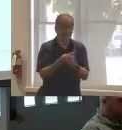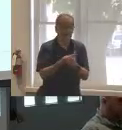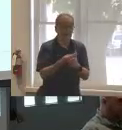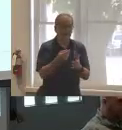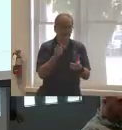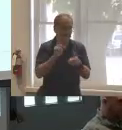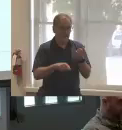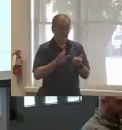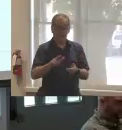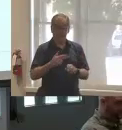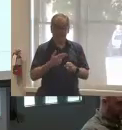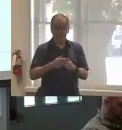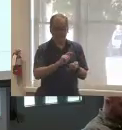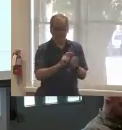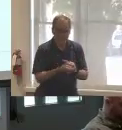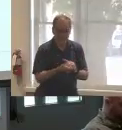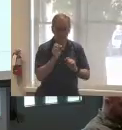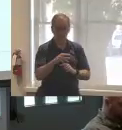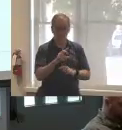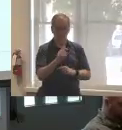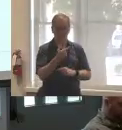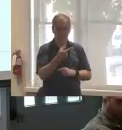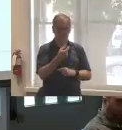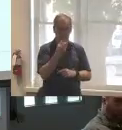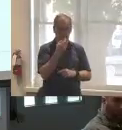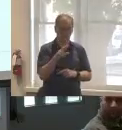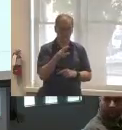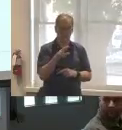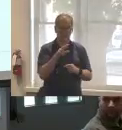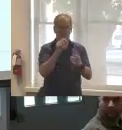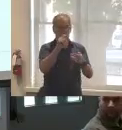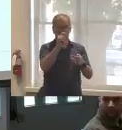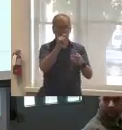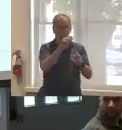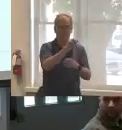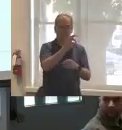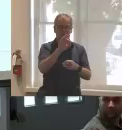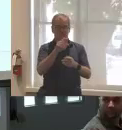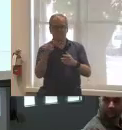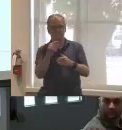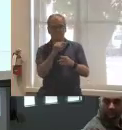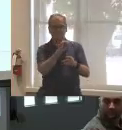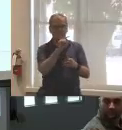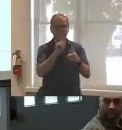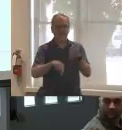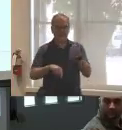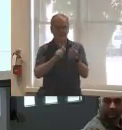their names and to change their gender marker that can be aligned with their own personal